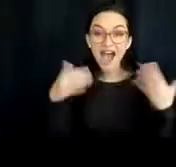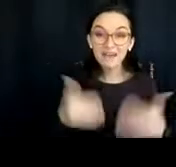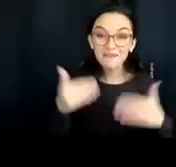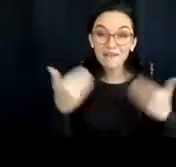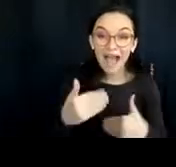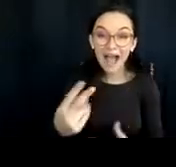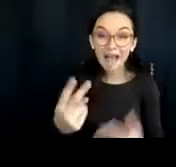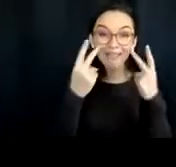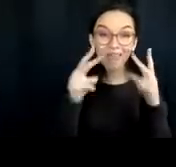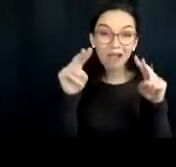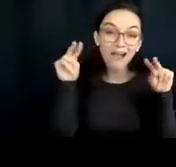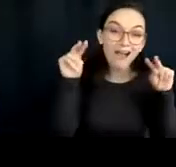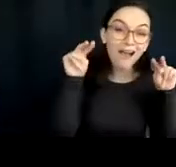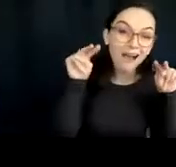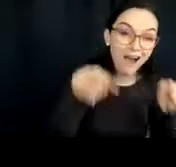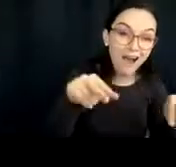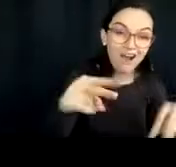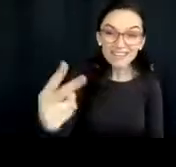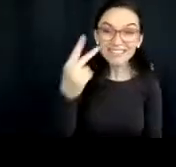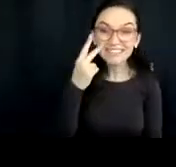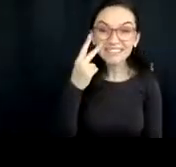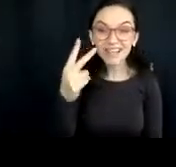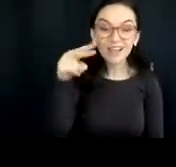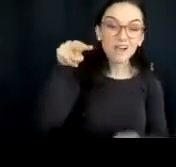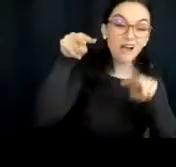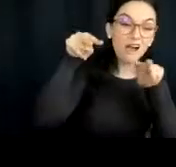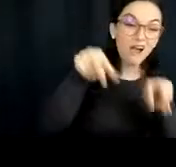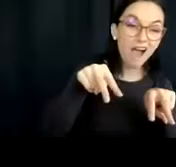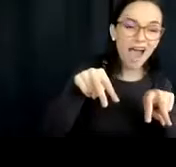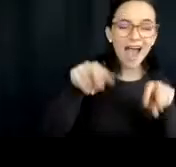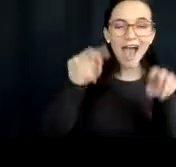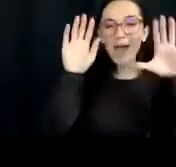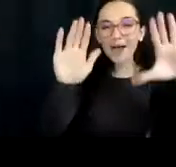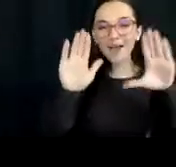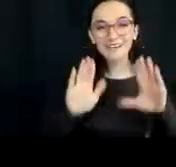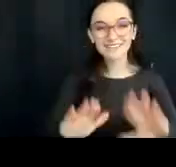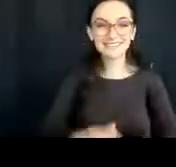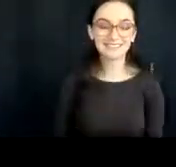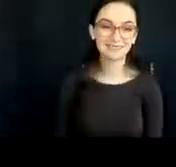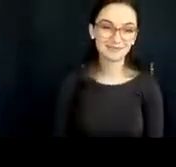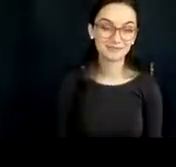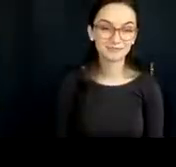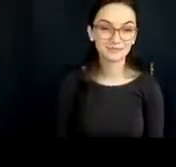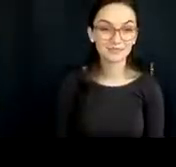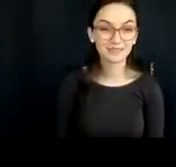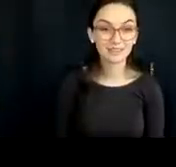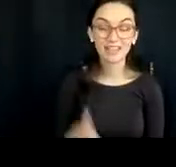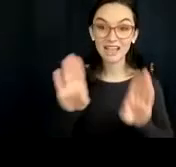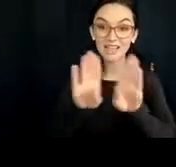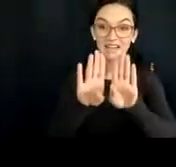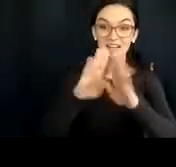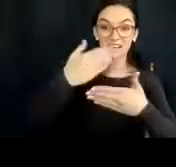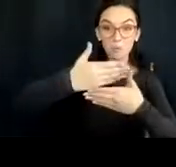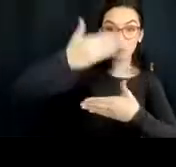have here. the This glass is all amazing. open. This glass opens? Yes. Yeah,